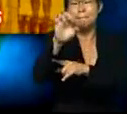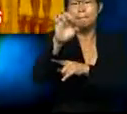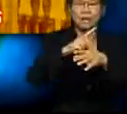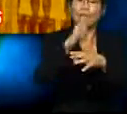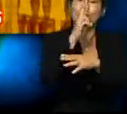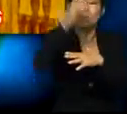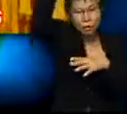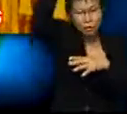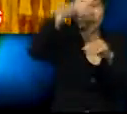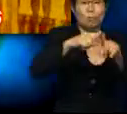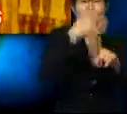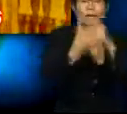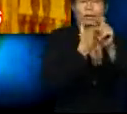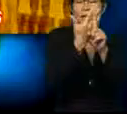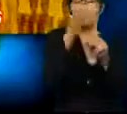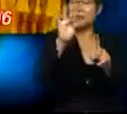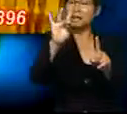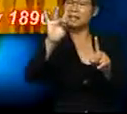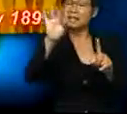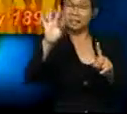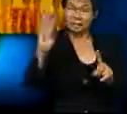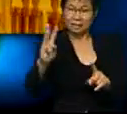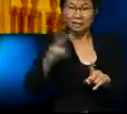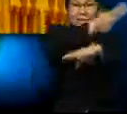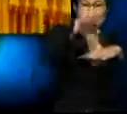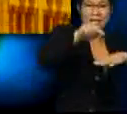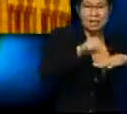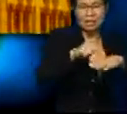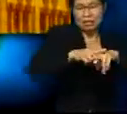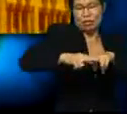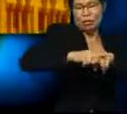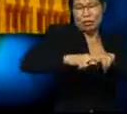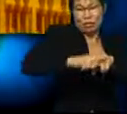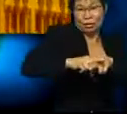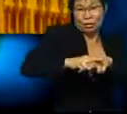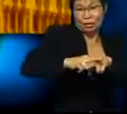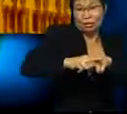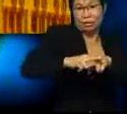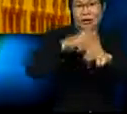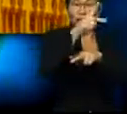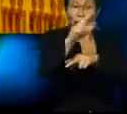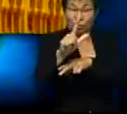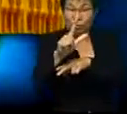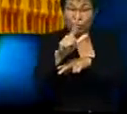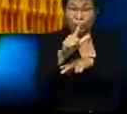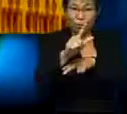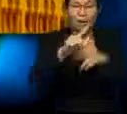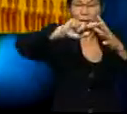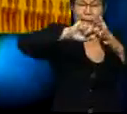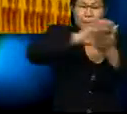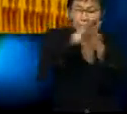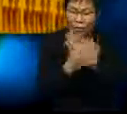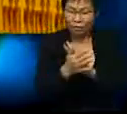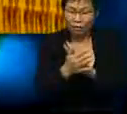In May 1896, the National Railway's main station in Kuala Lumpur became